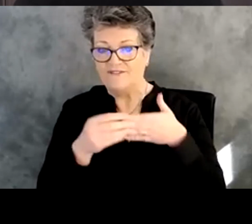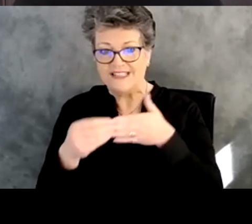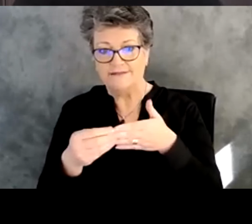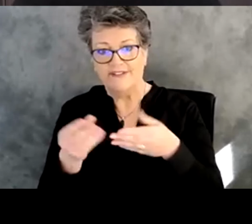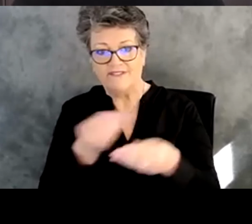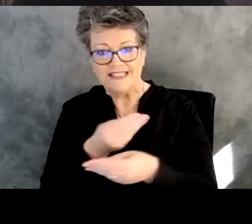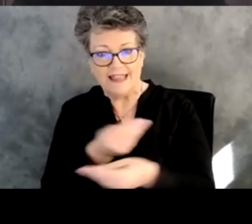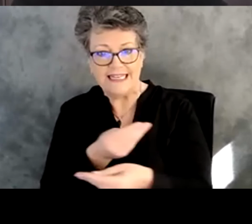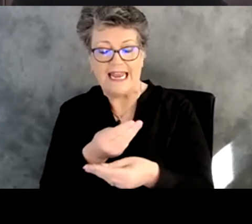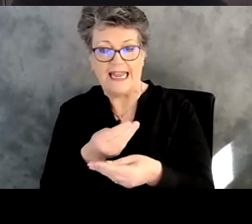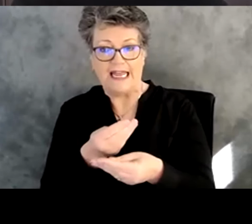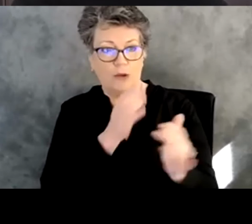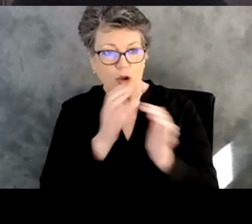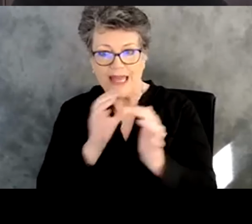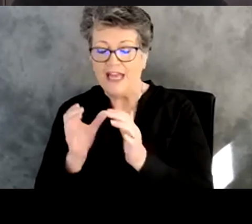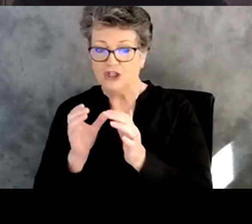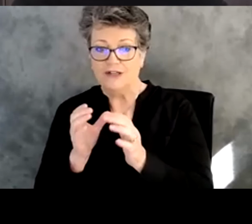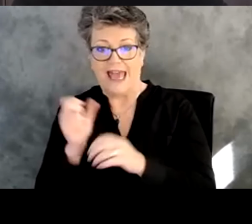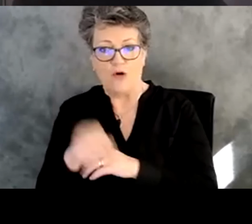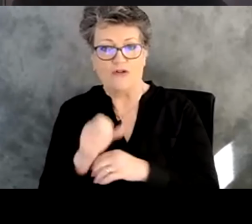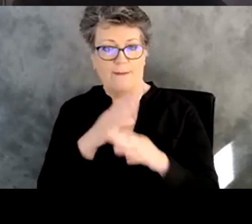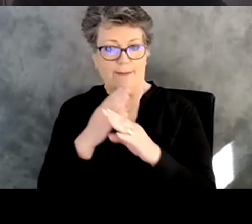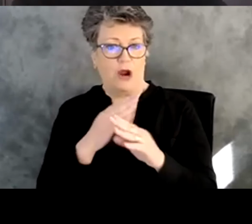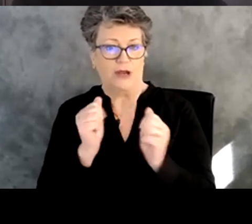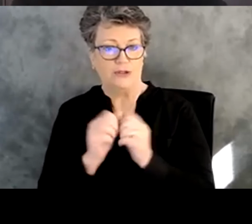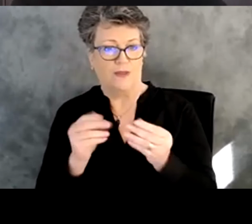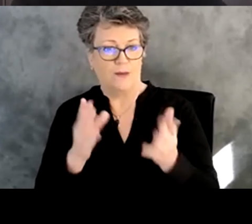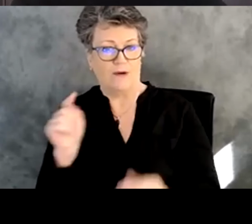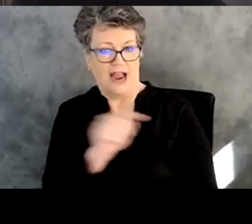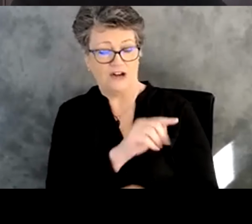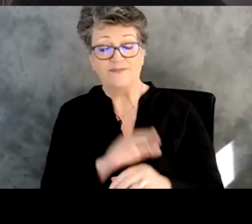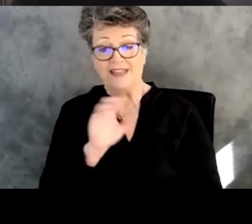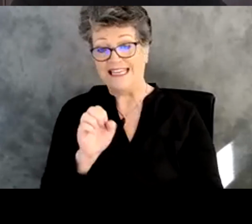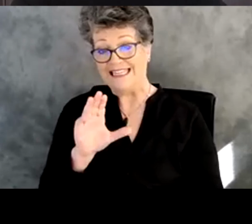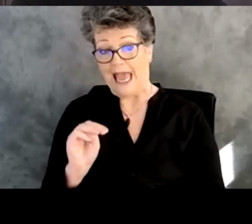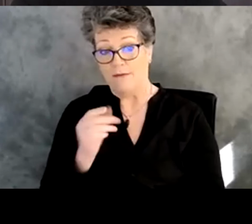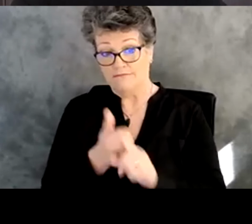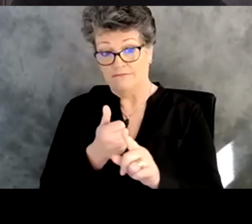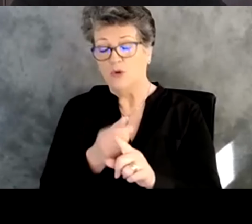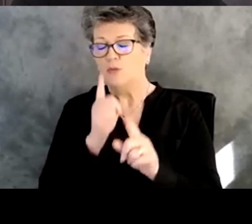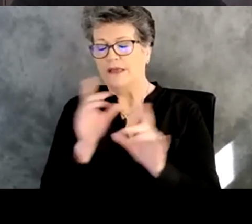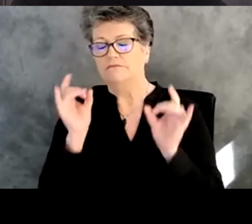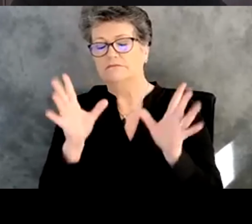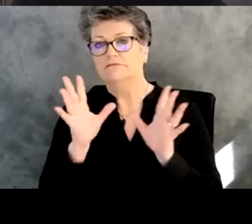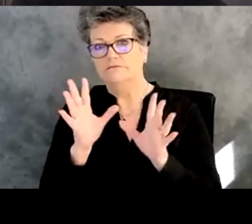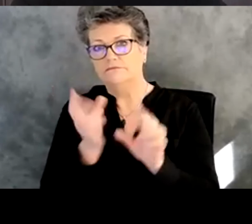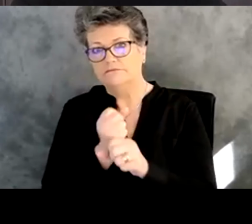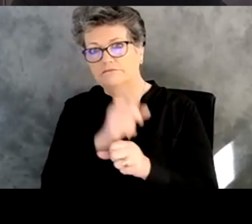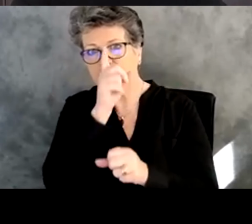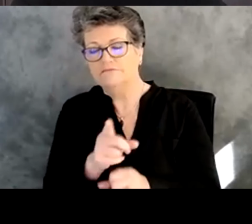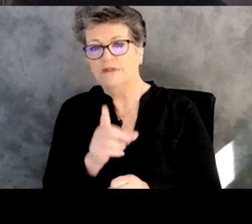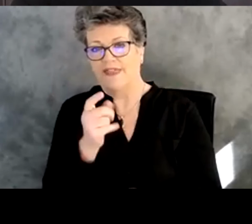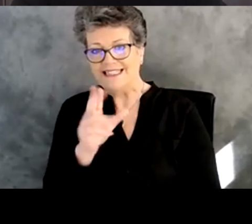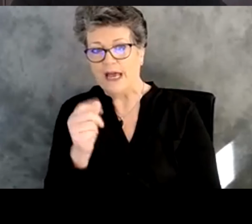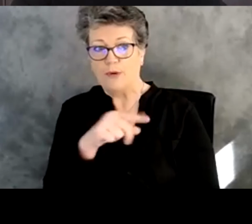overcoming barriers with providers. I think these are the things that the ECM will be incredible at ensuring that Deborah and